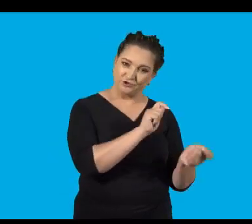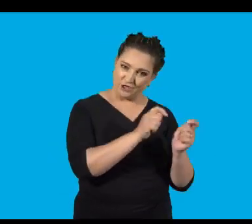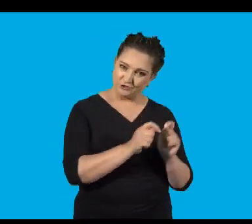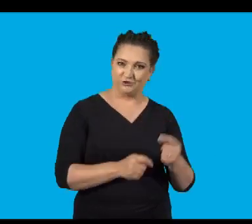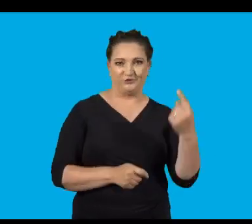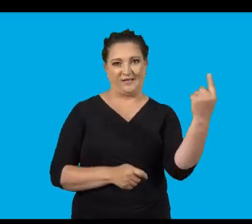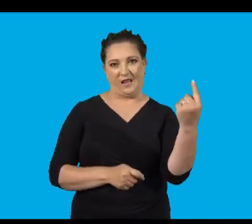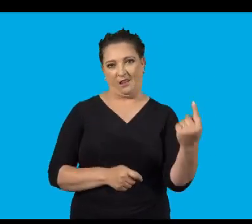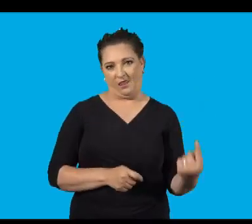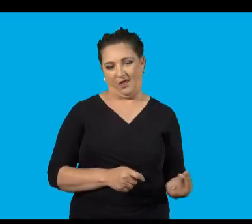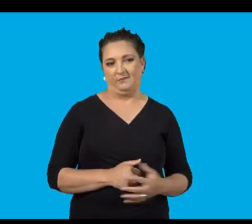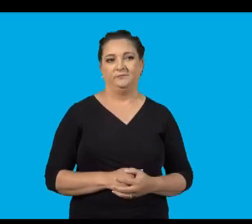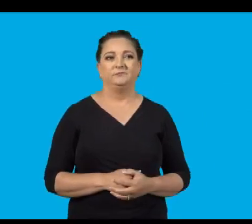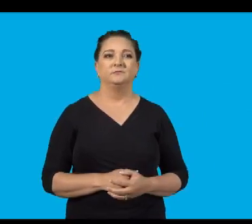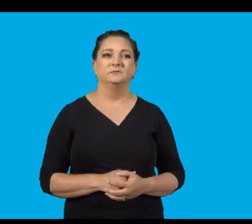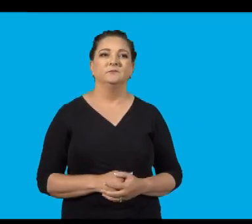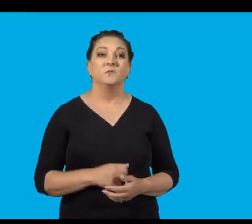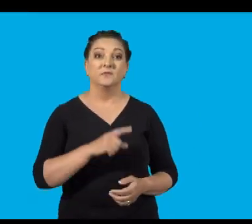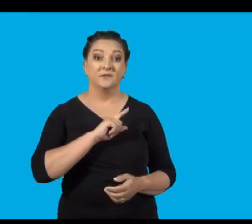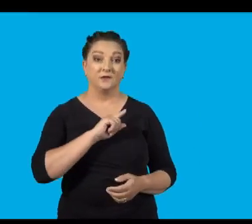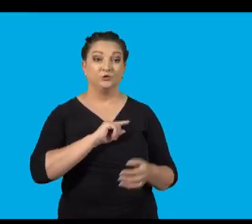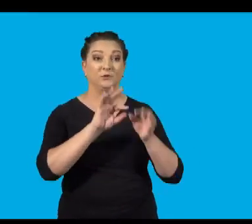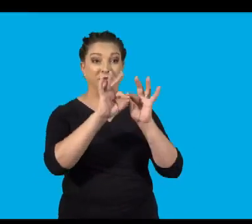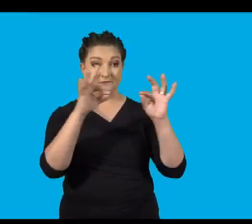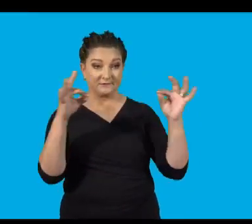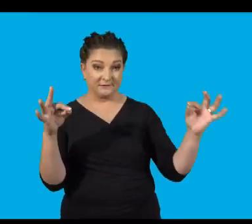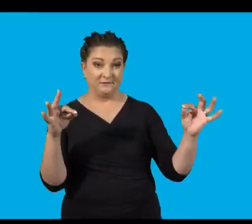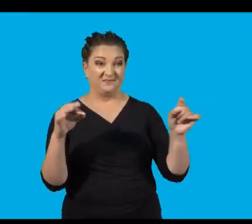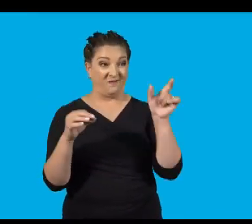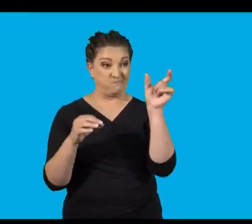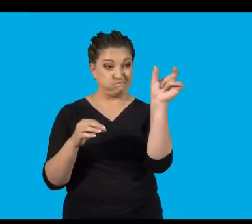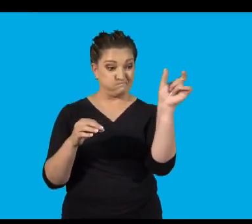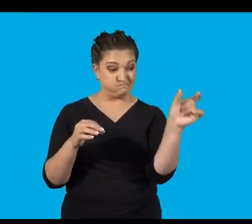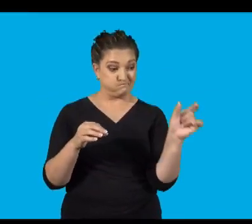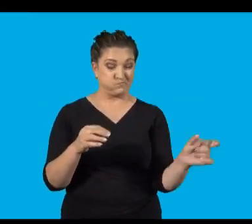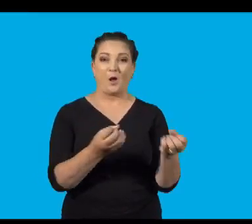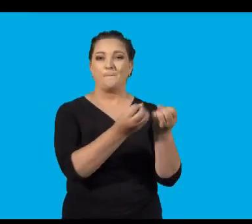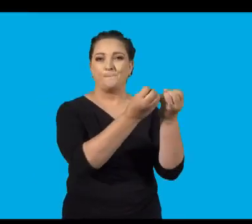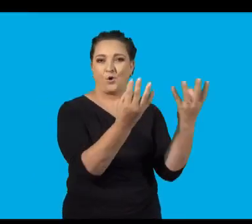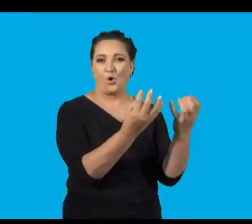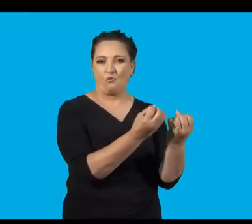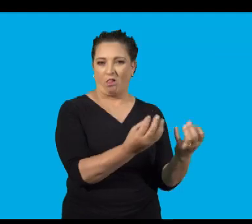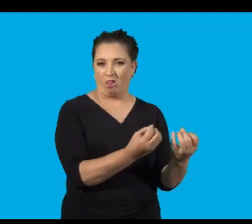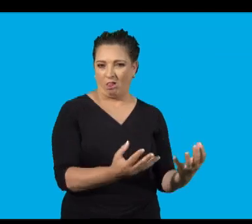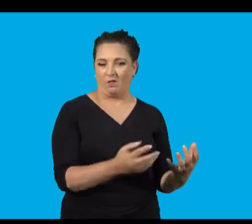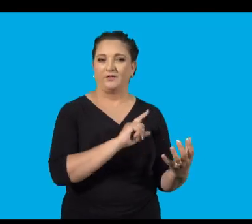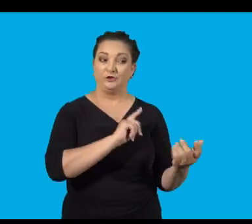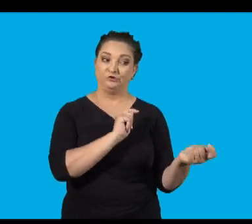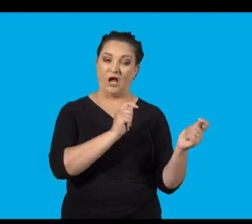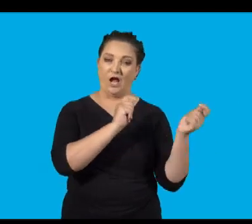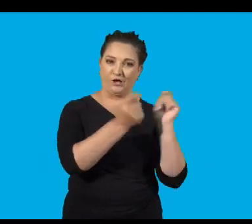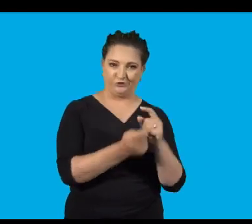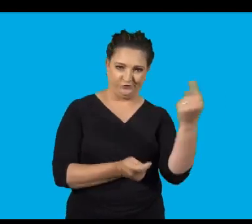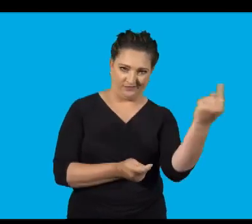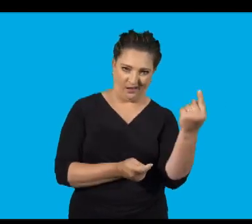be written in the singular form. So here in the sentence, it appears in the plural form, more than one.